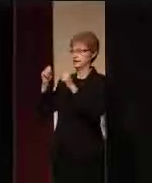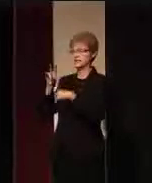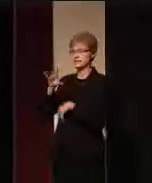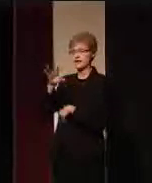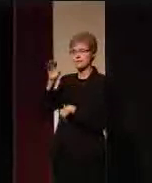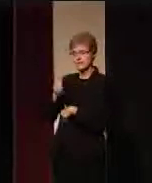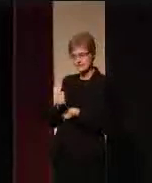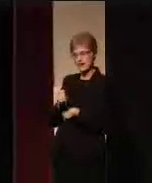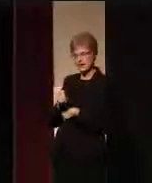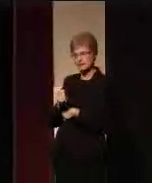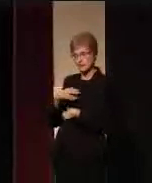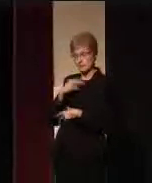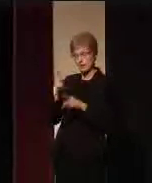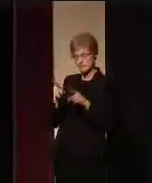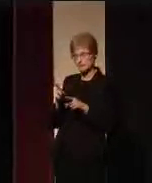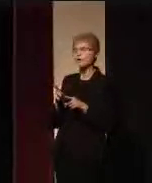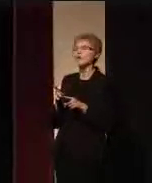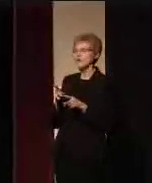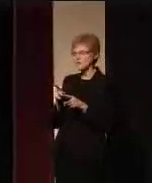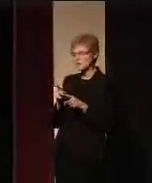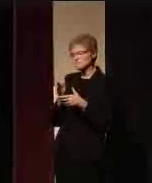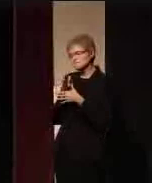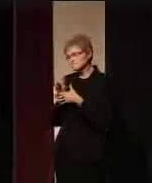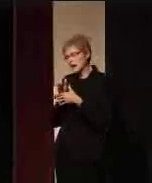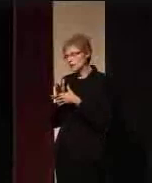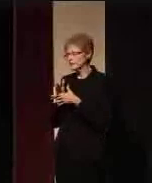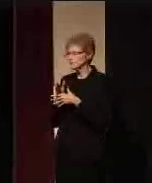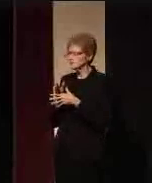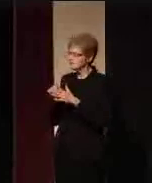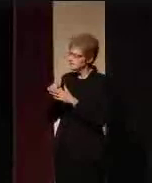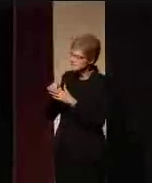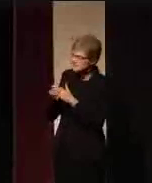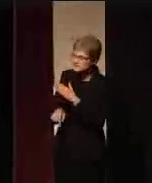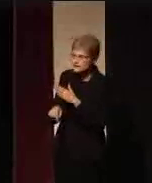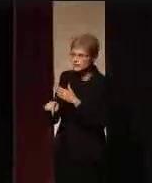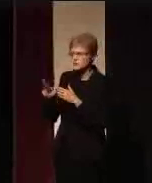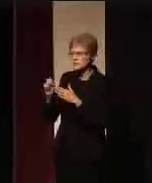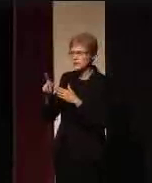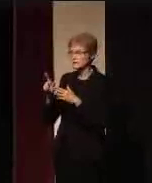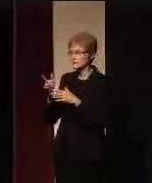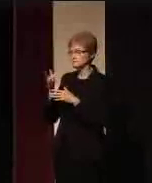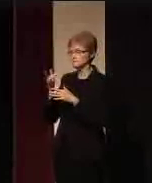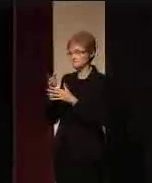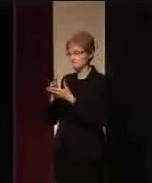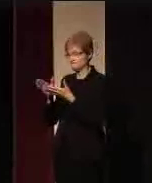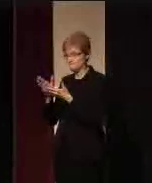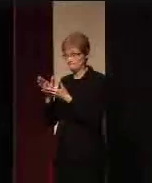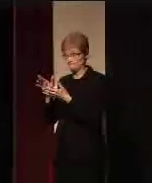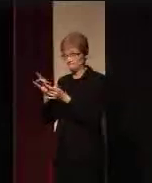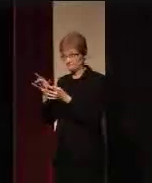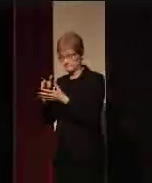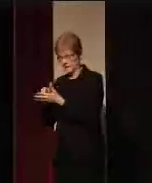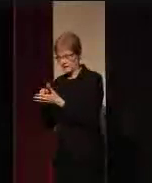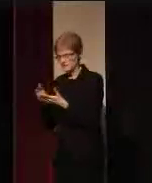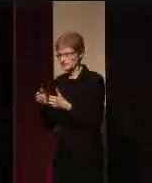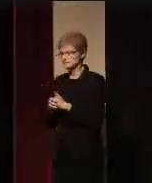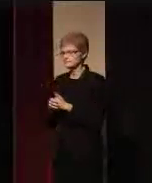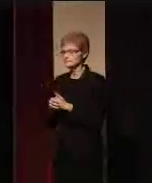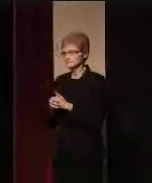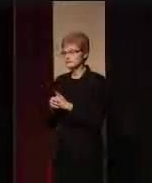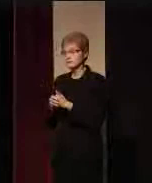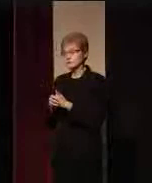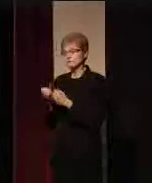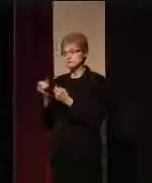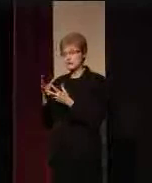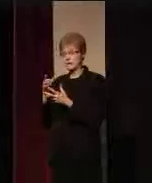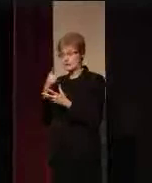for moderate or severe racial bias against African Americans, and about 50% of African Americans do too. That is, test for moderate